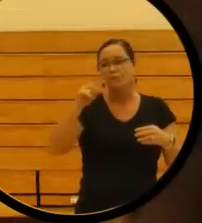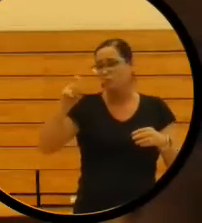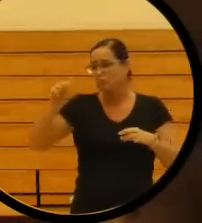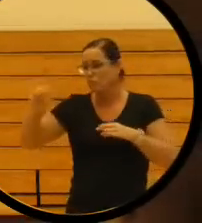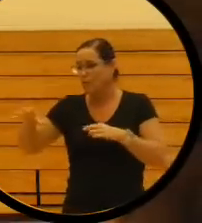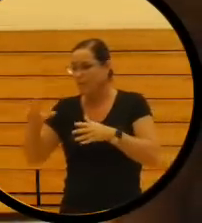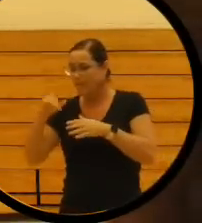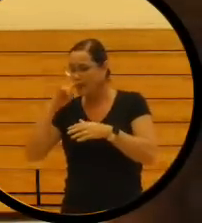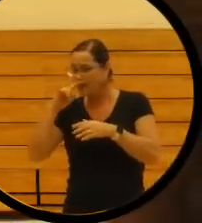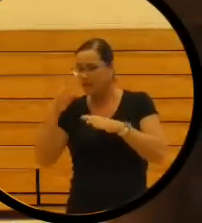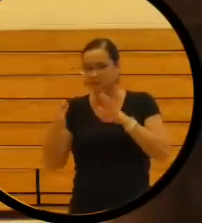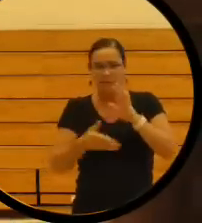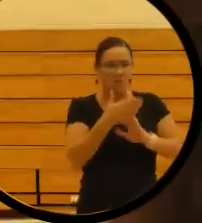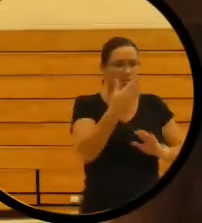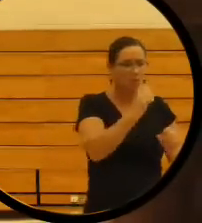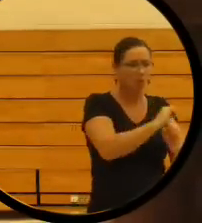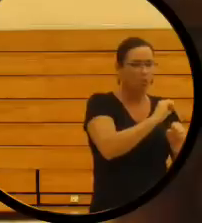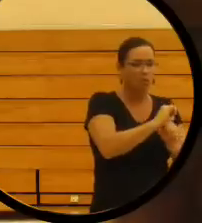go to work,